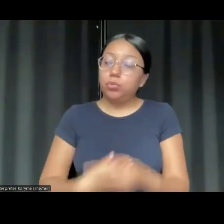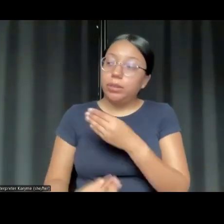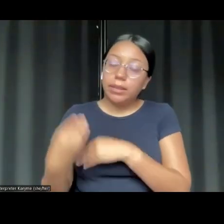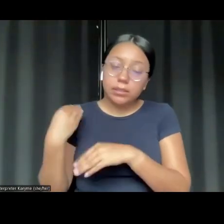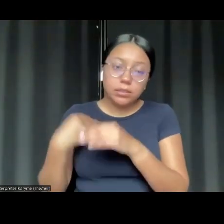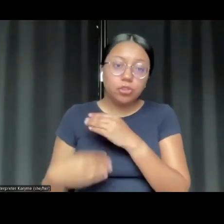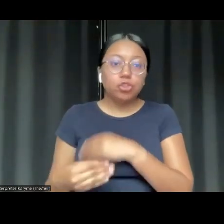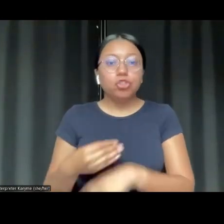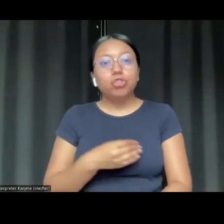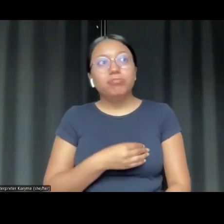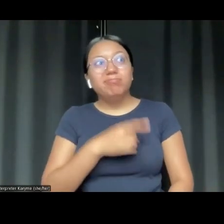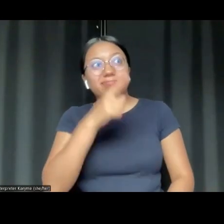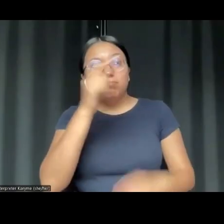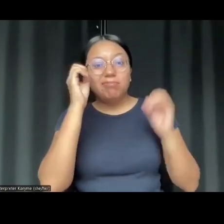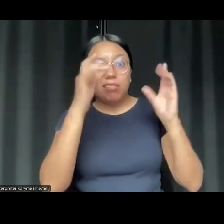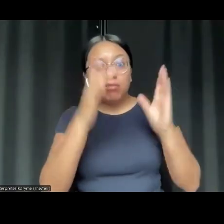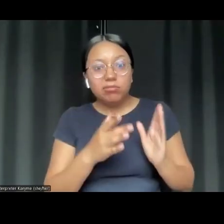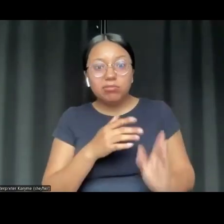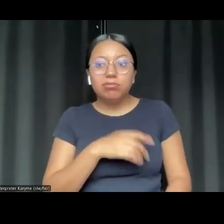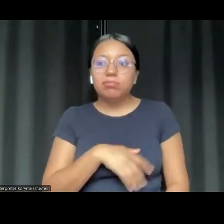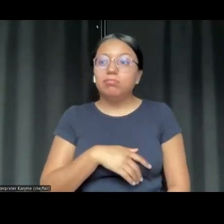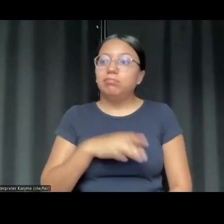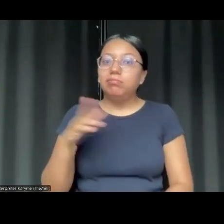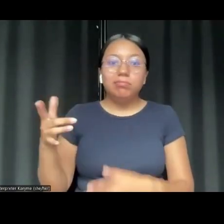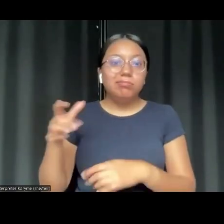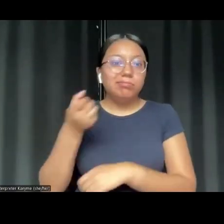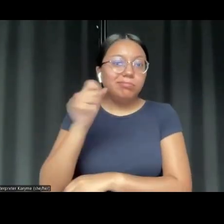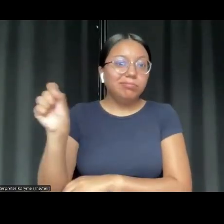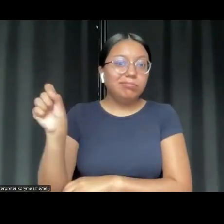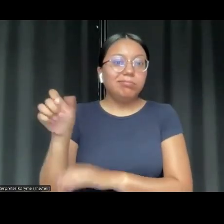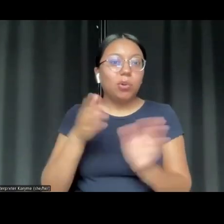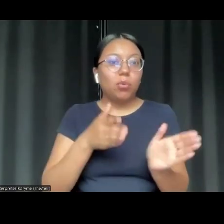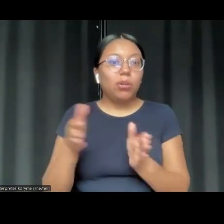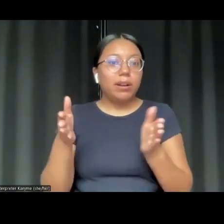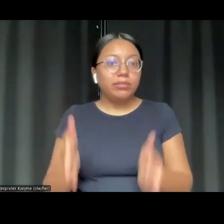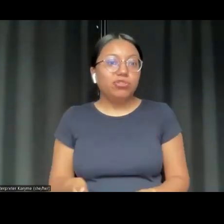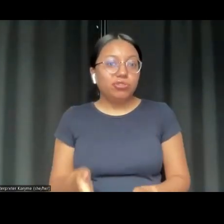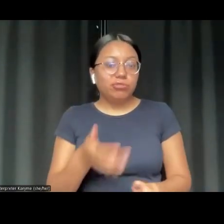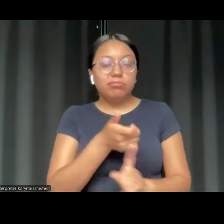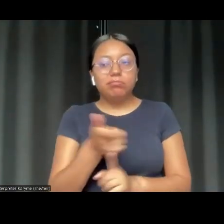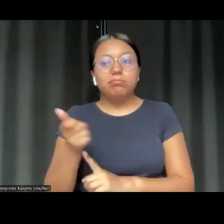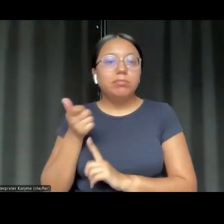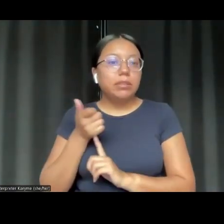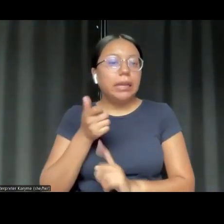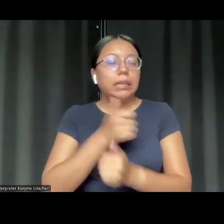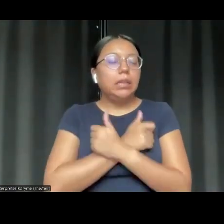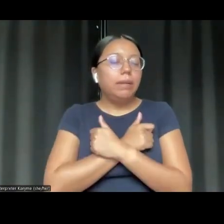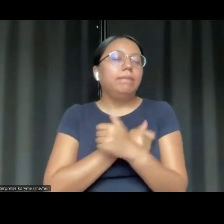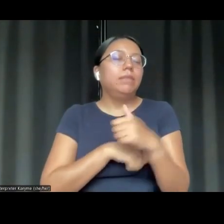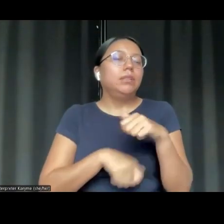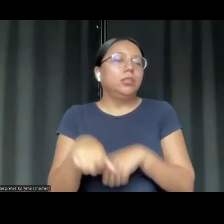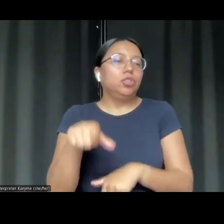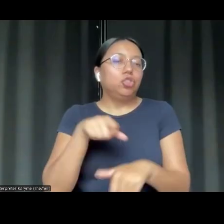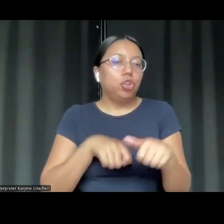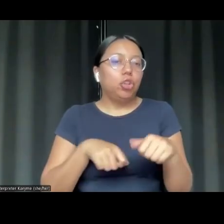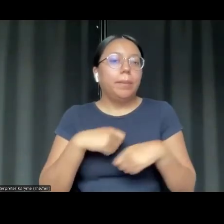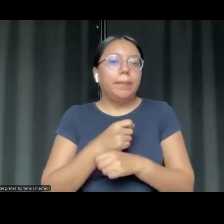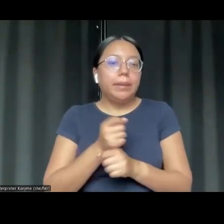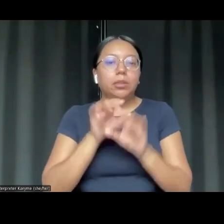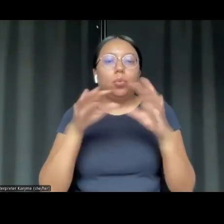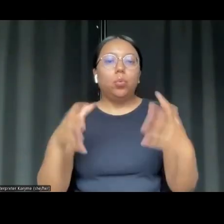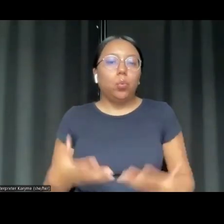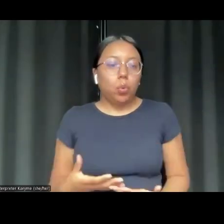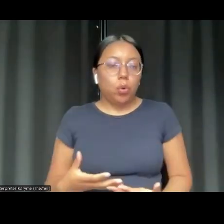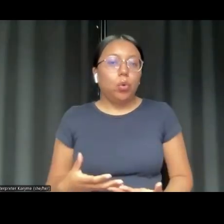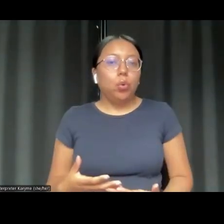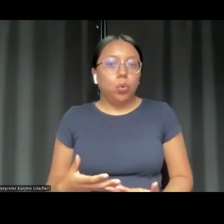scholars, activists, organizers that loved each other to make the world